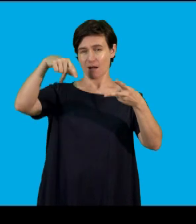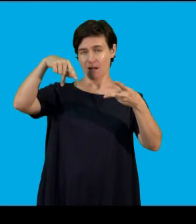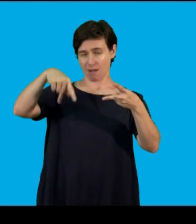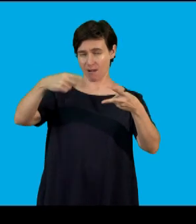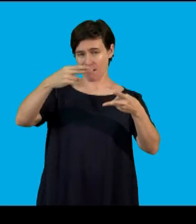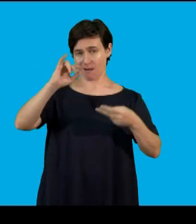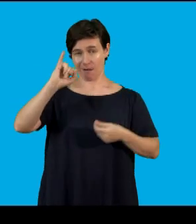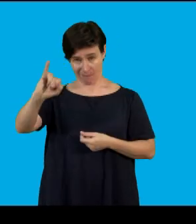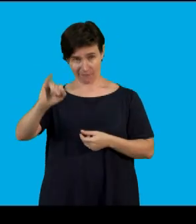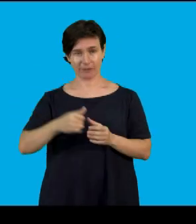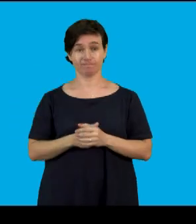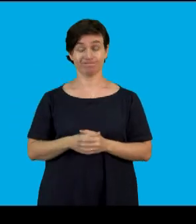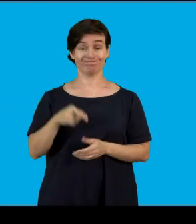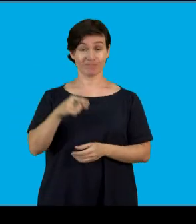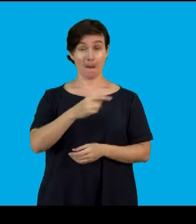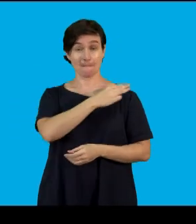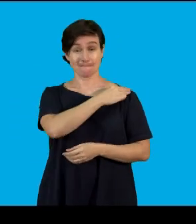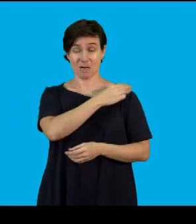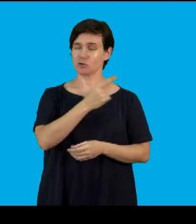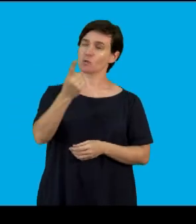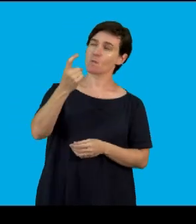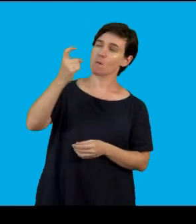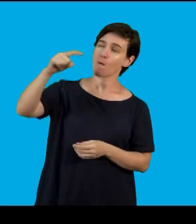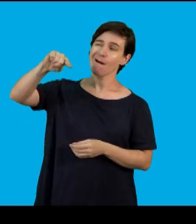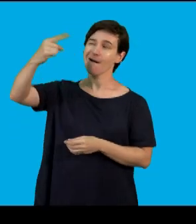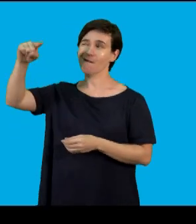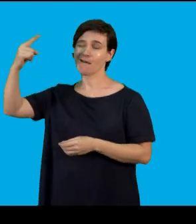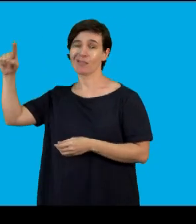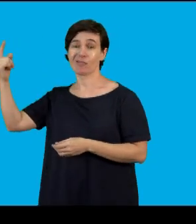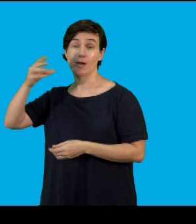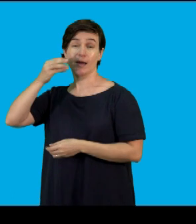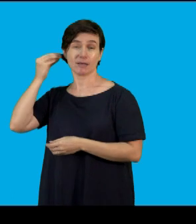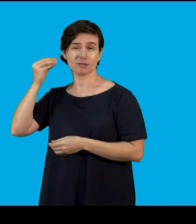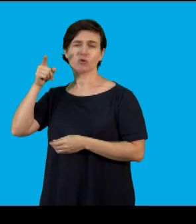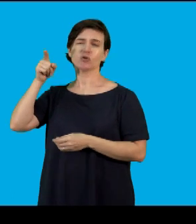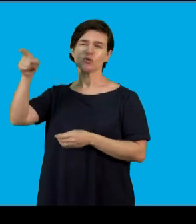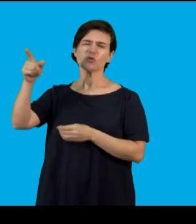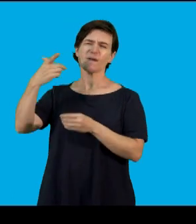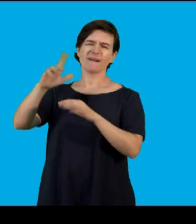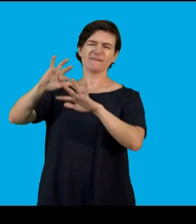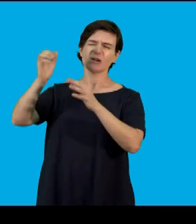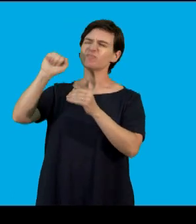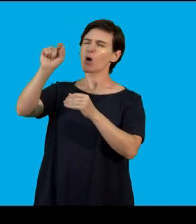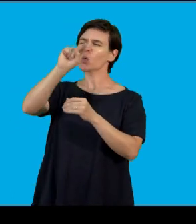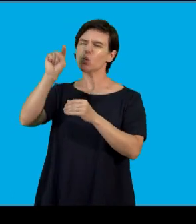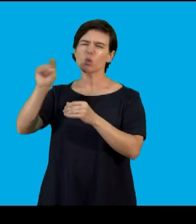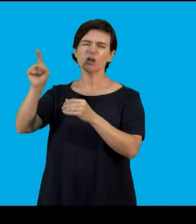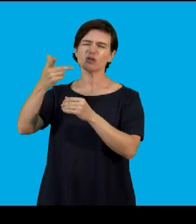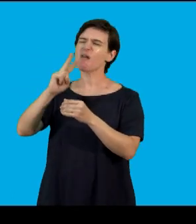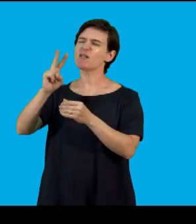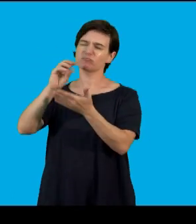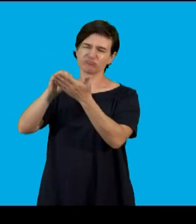The manager also contacted designer experts to complete a questionnaire on how to change